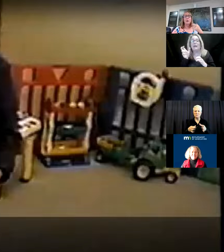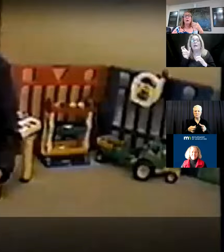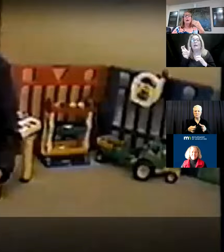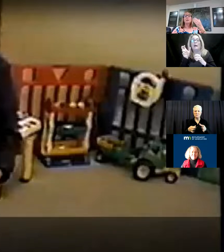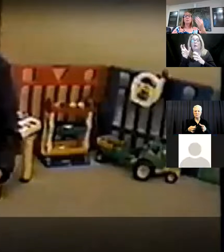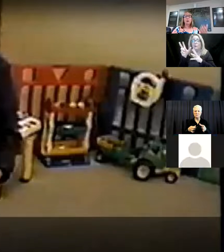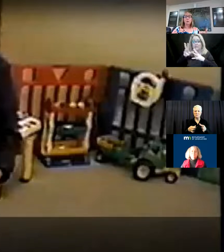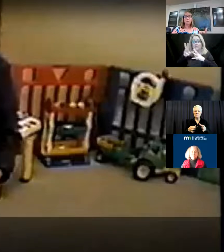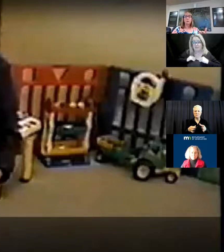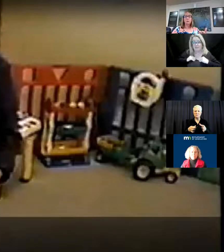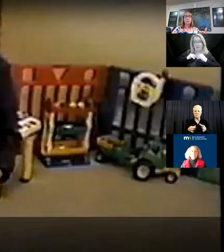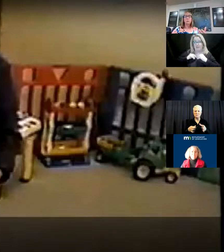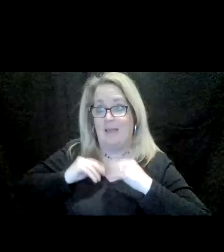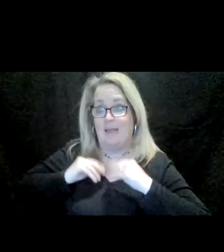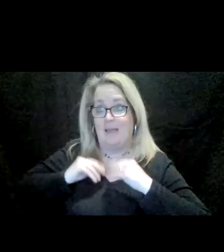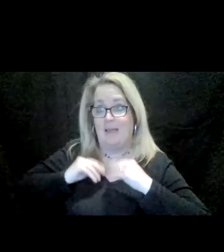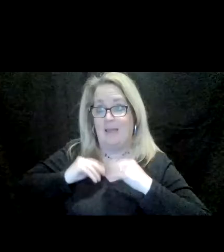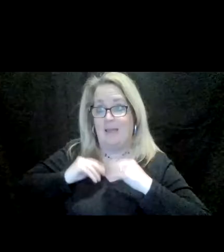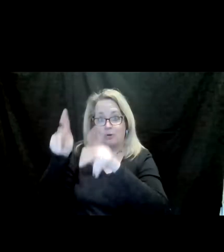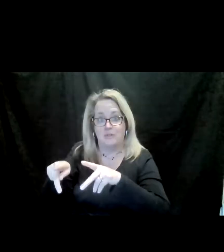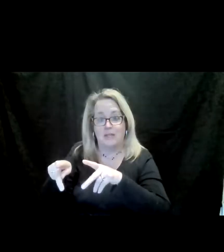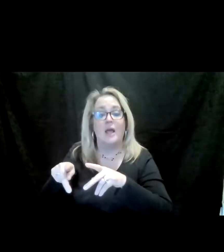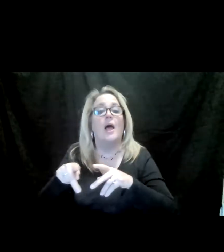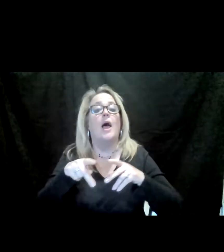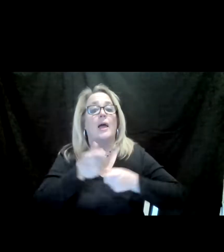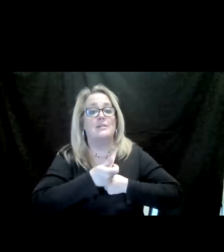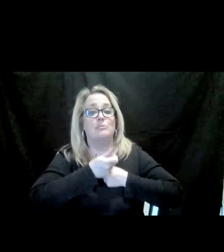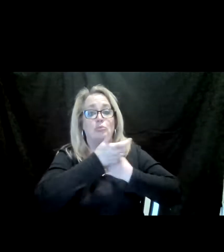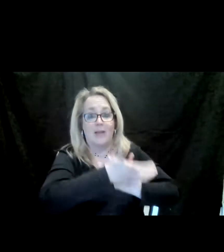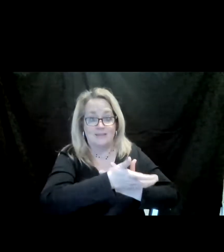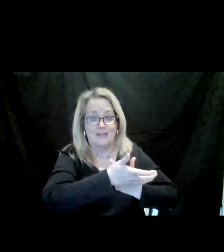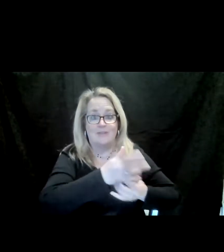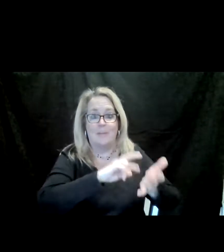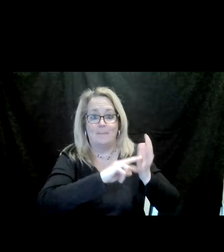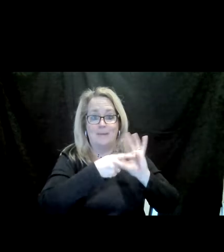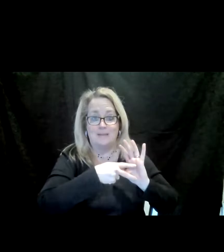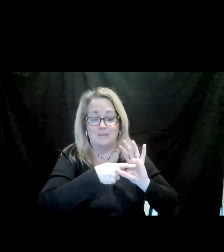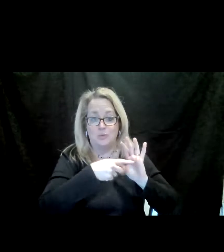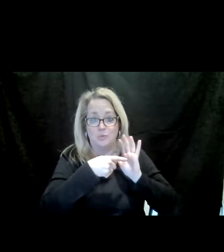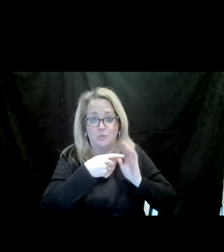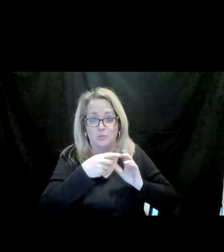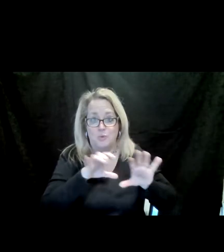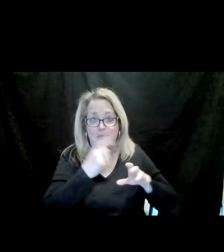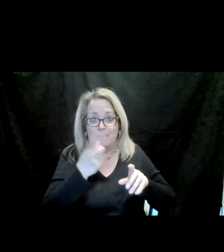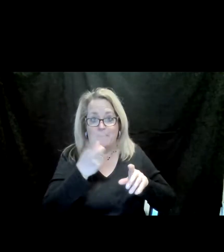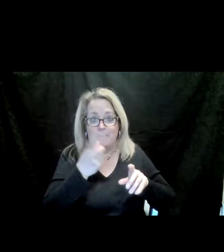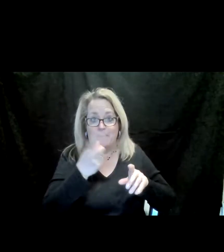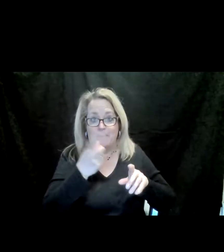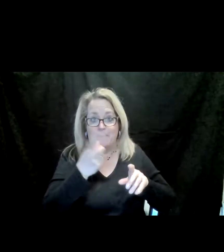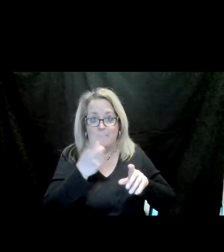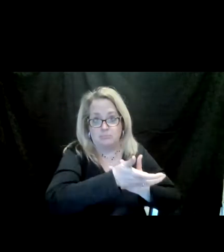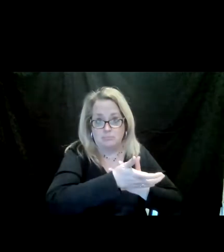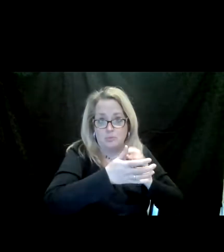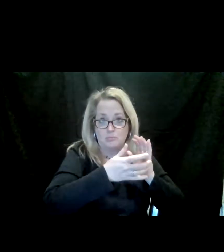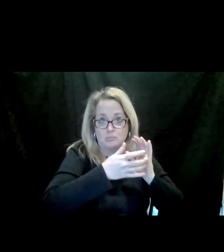else. Expressive is the ability to express something yourself. And so there are certainly two different